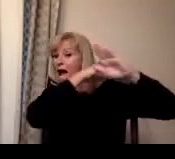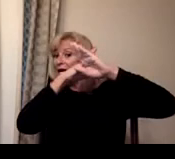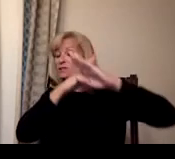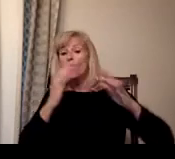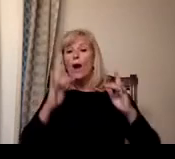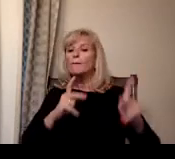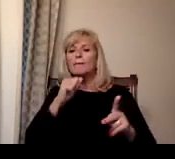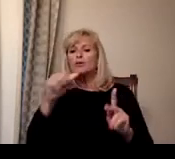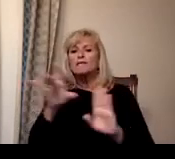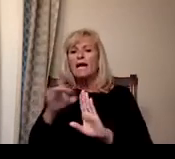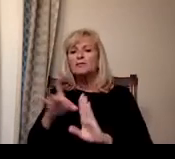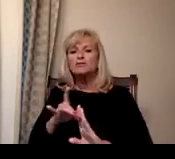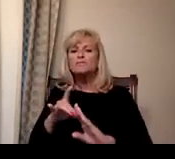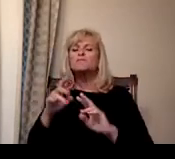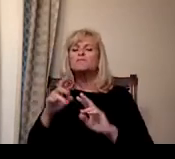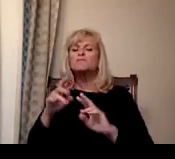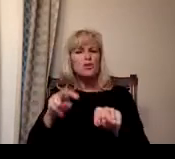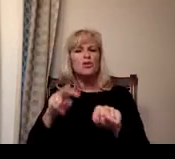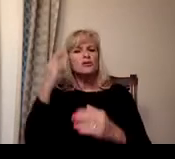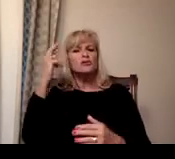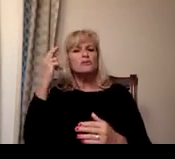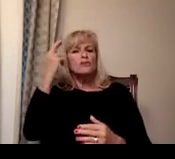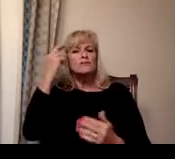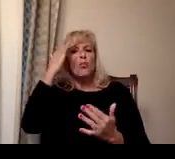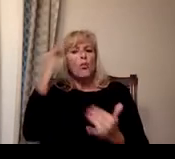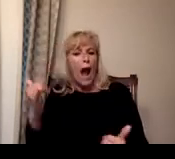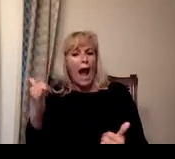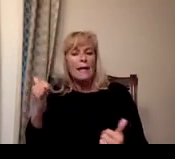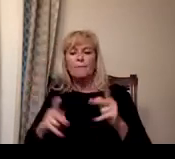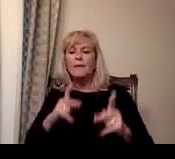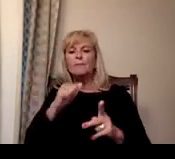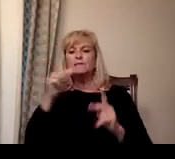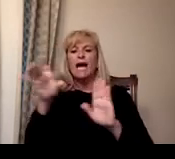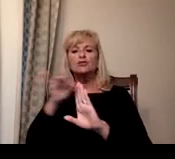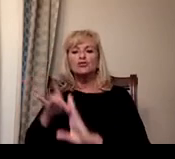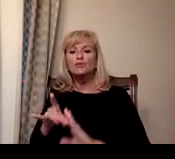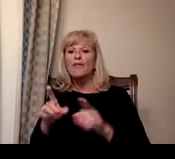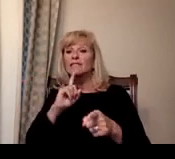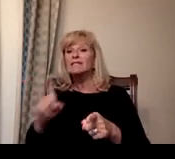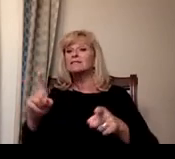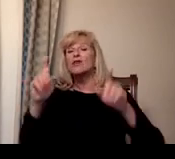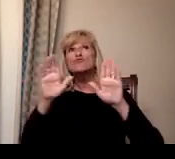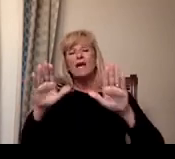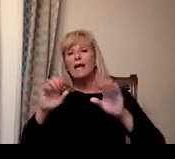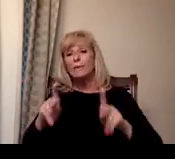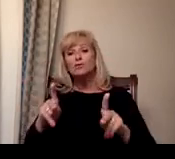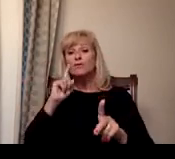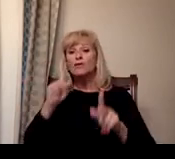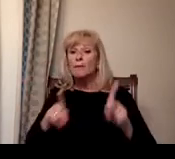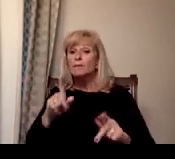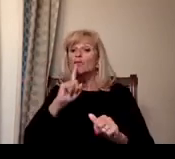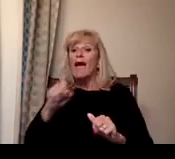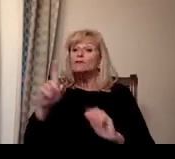choosing. So let's kind of look at some of those because this is a massive opportunity to be able to have that choice.